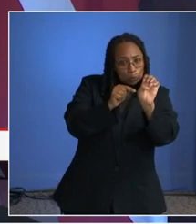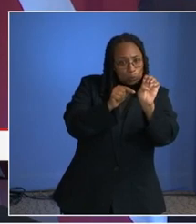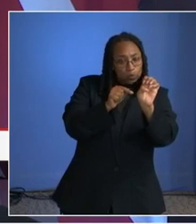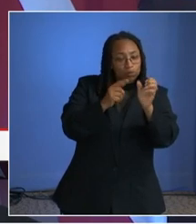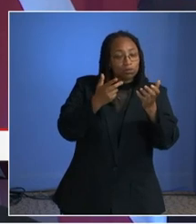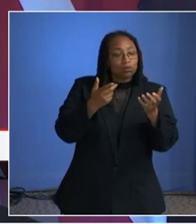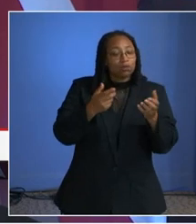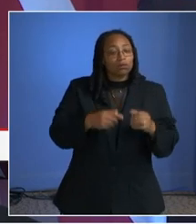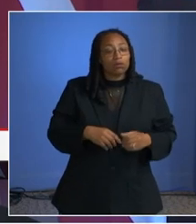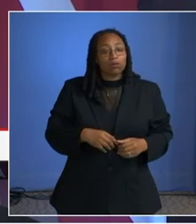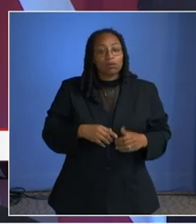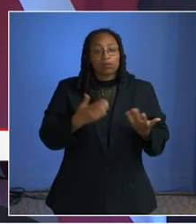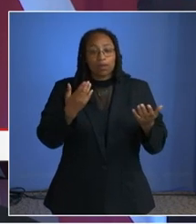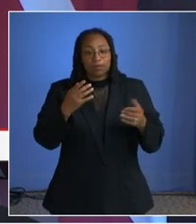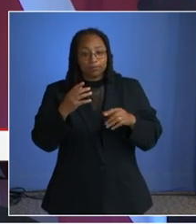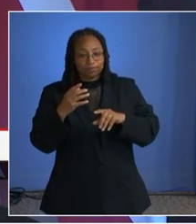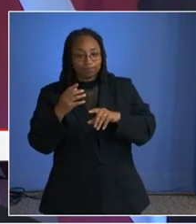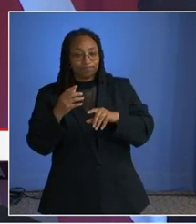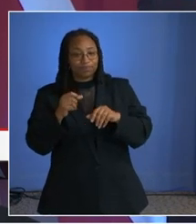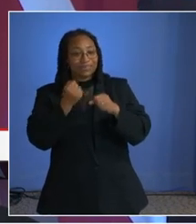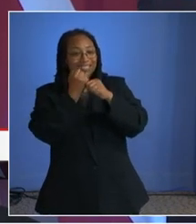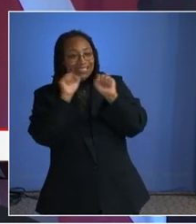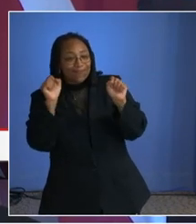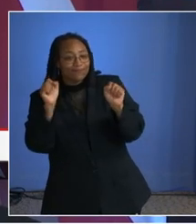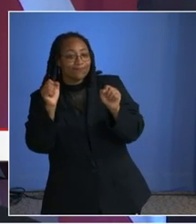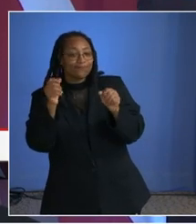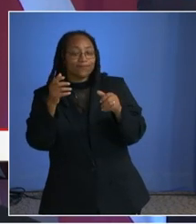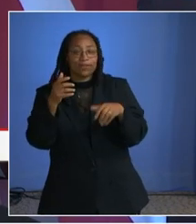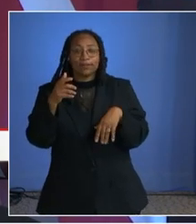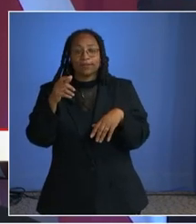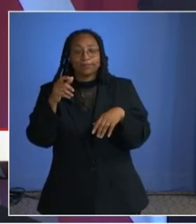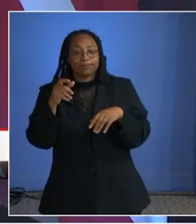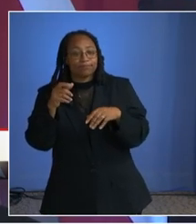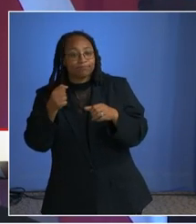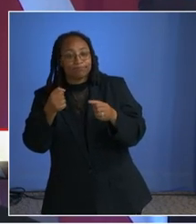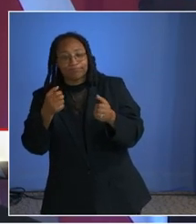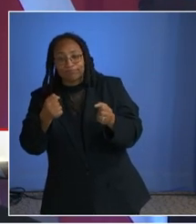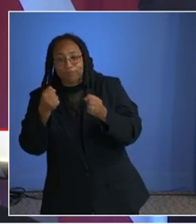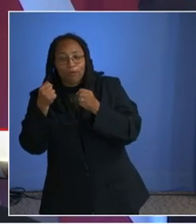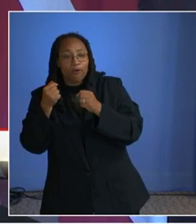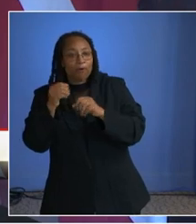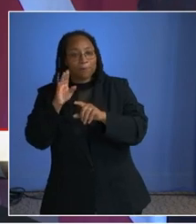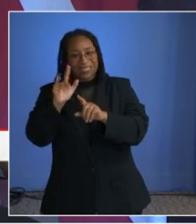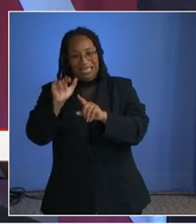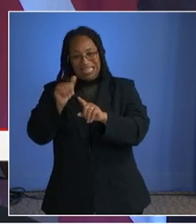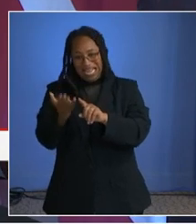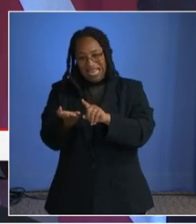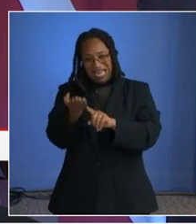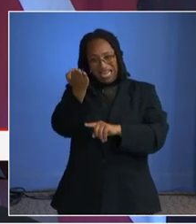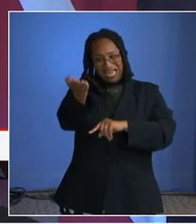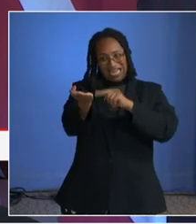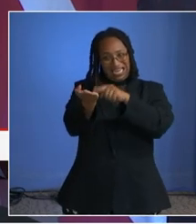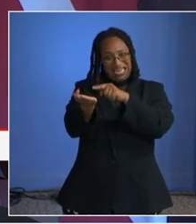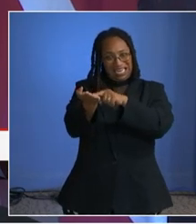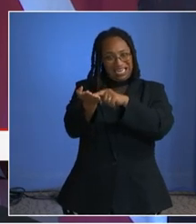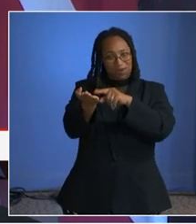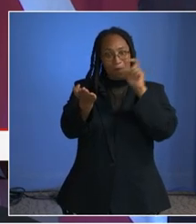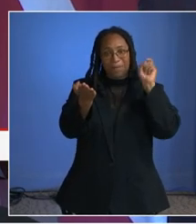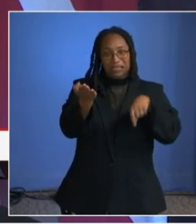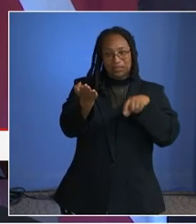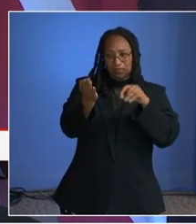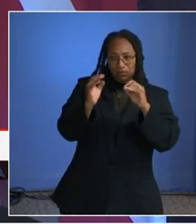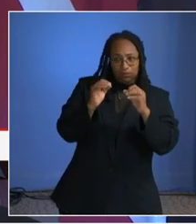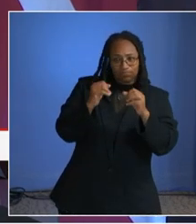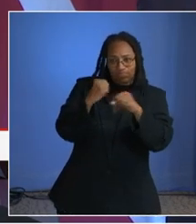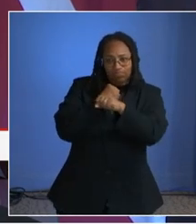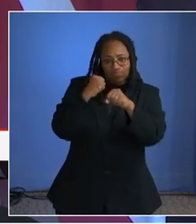we introduced should be enacted permanently. And I think that not only is good